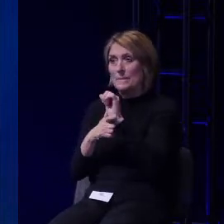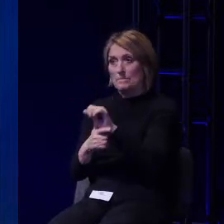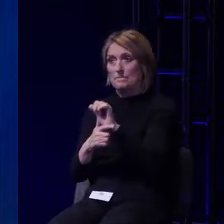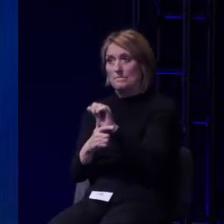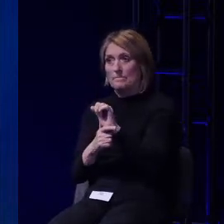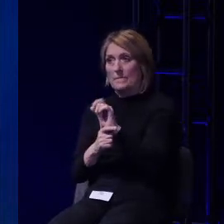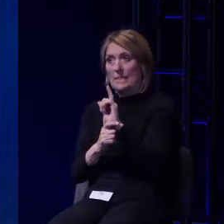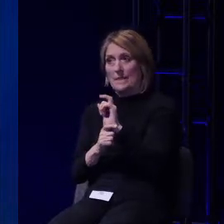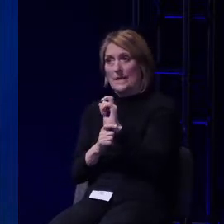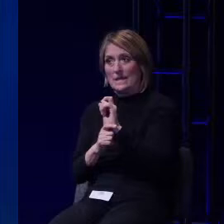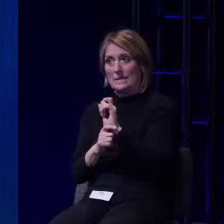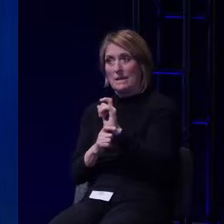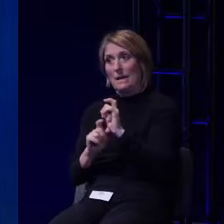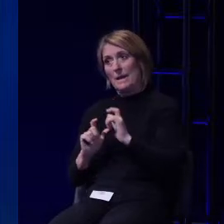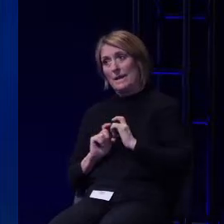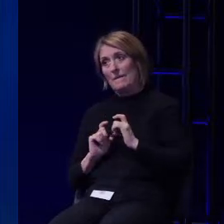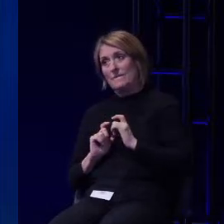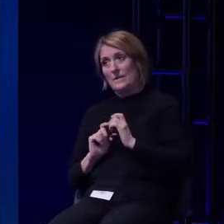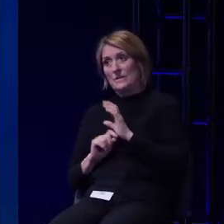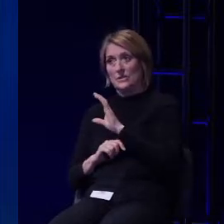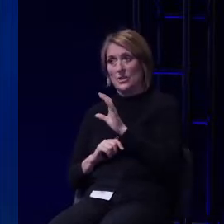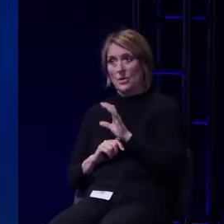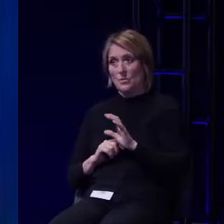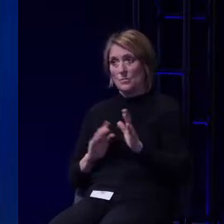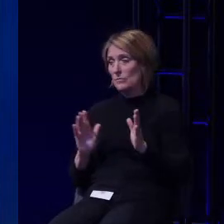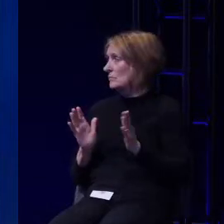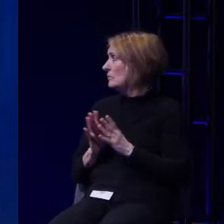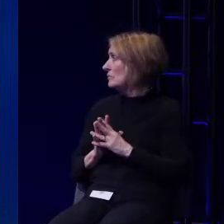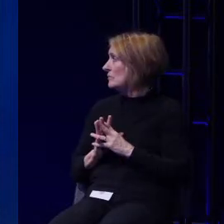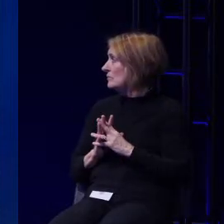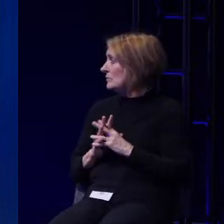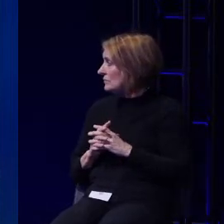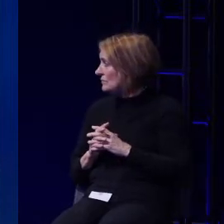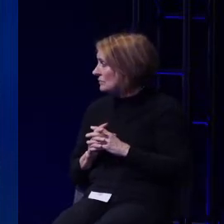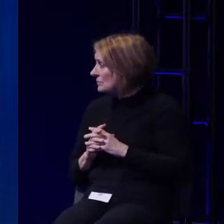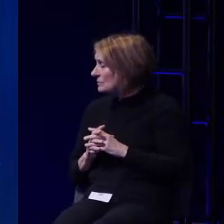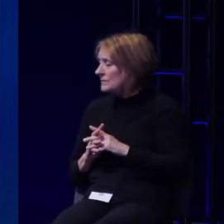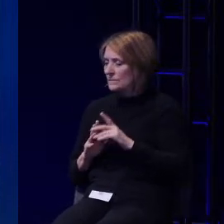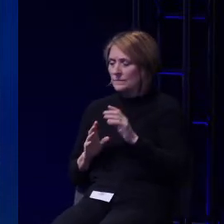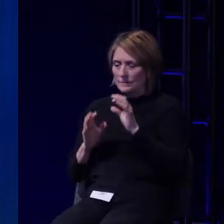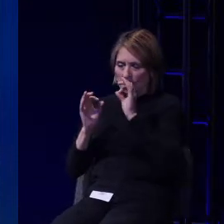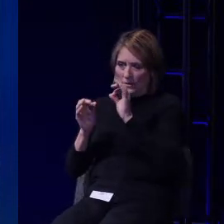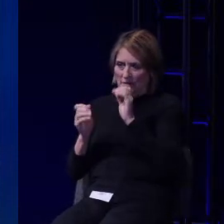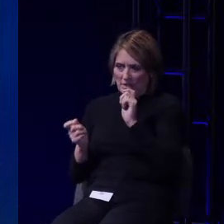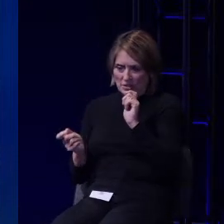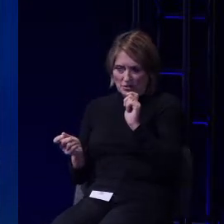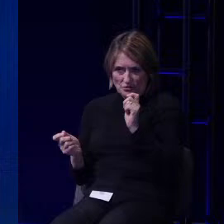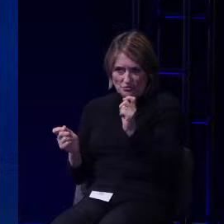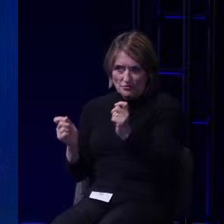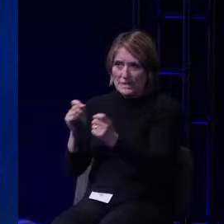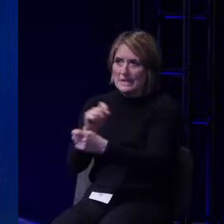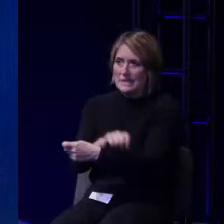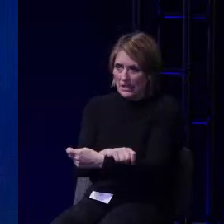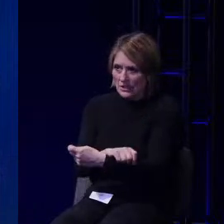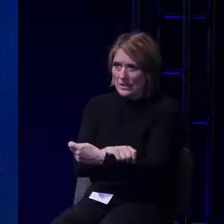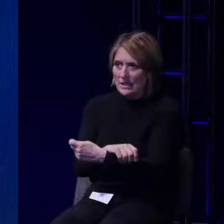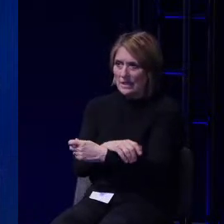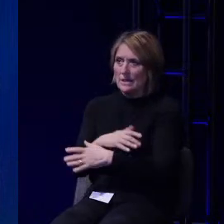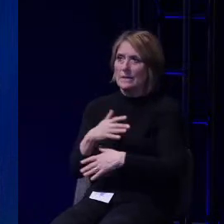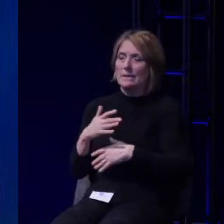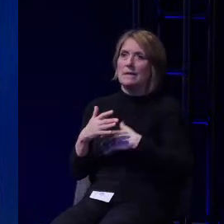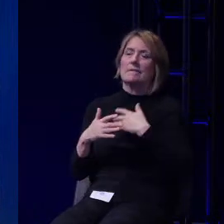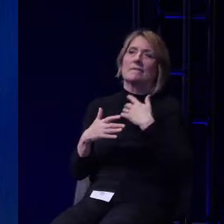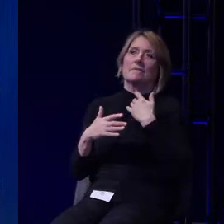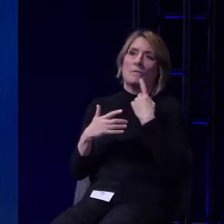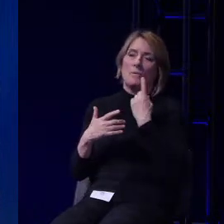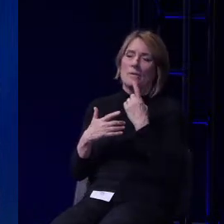sort of a bit of a comfort zone for you? Do you think I've done this? It was the perfect transition. Yeah. And one that I've been looking for years and